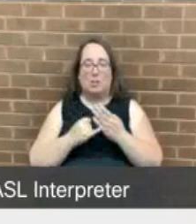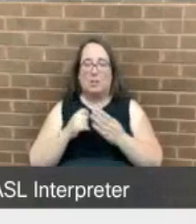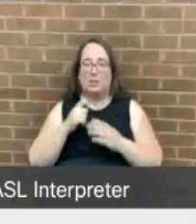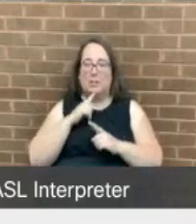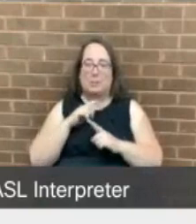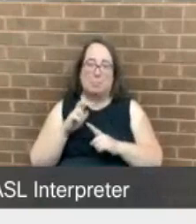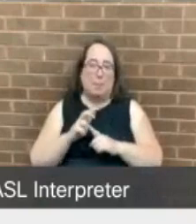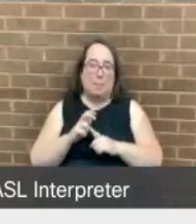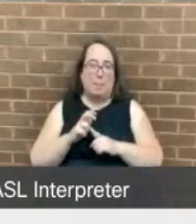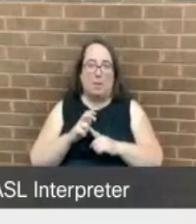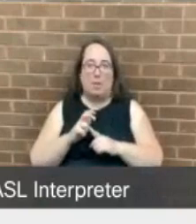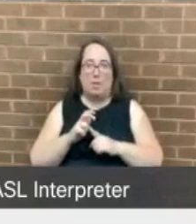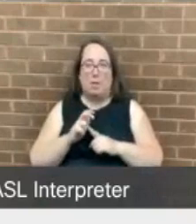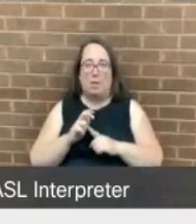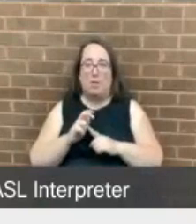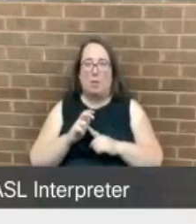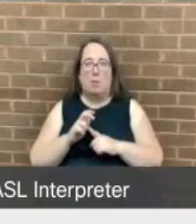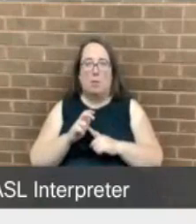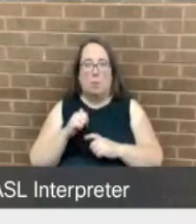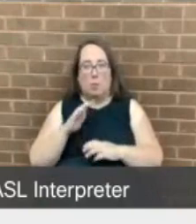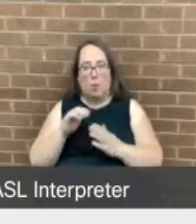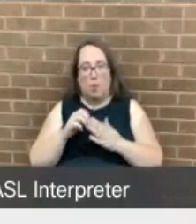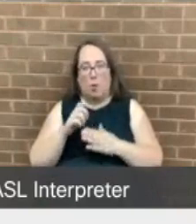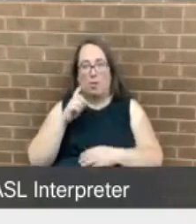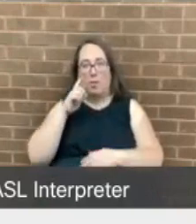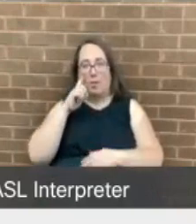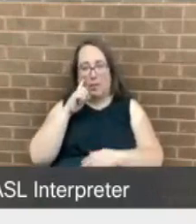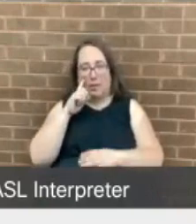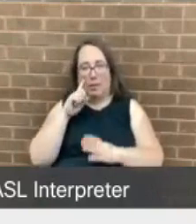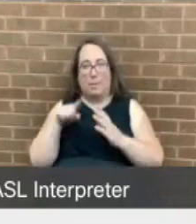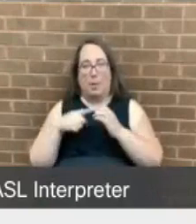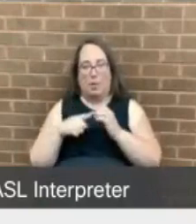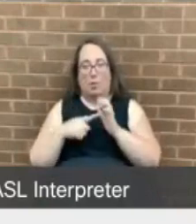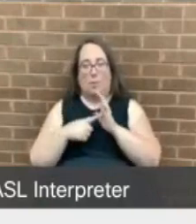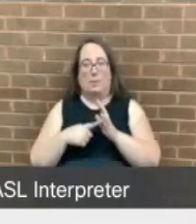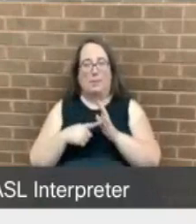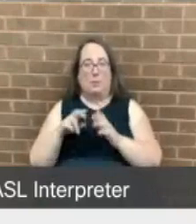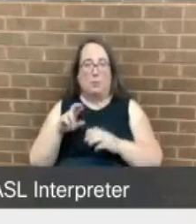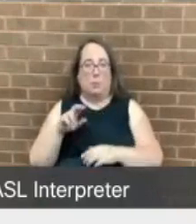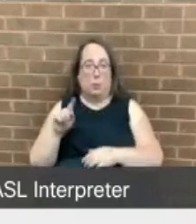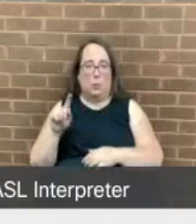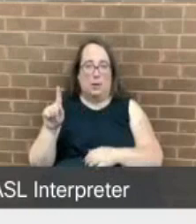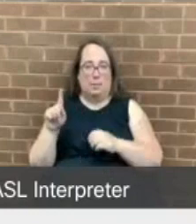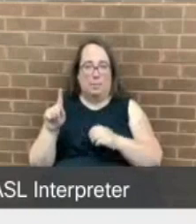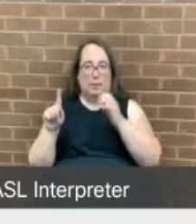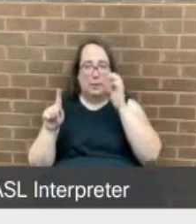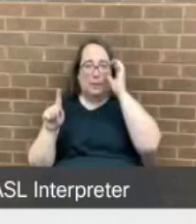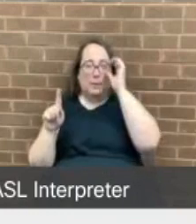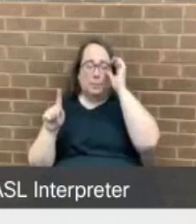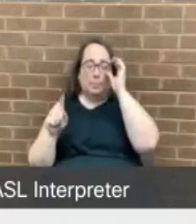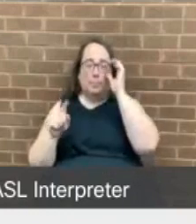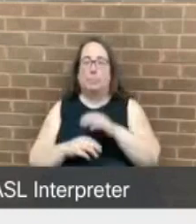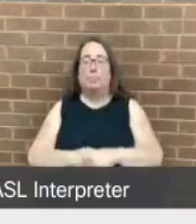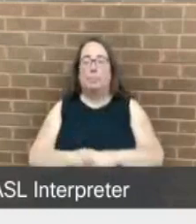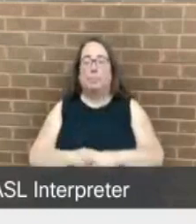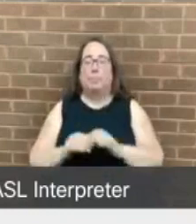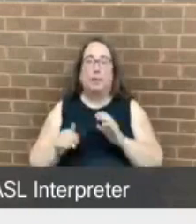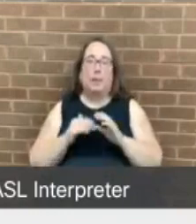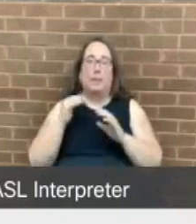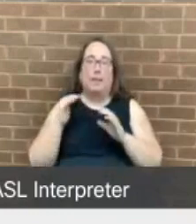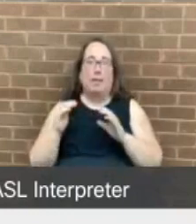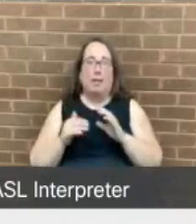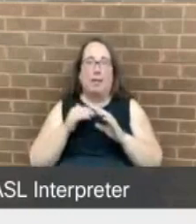It weighs on all of our minds who represent Route 1. We get emails